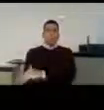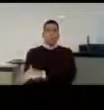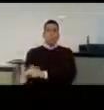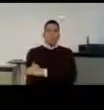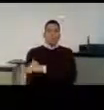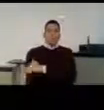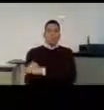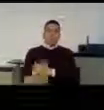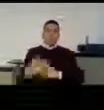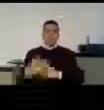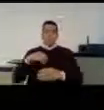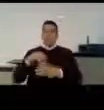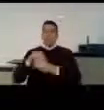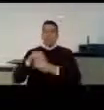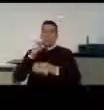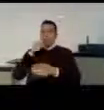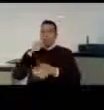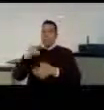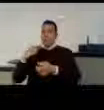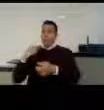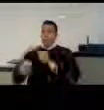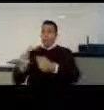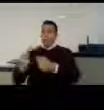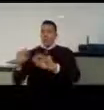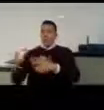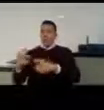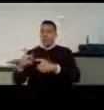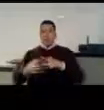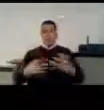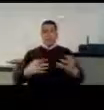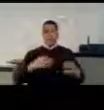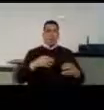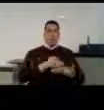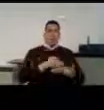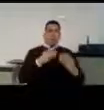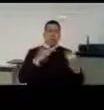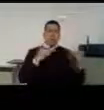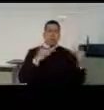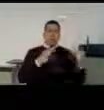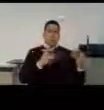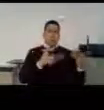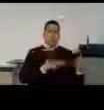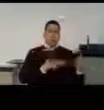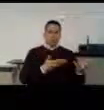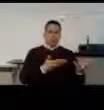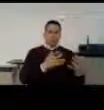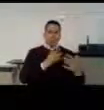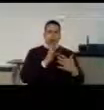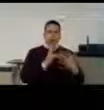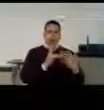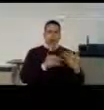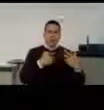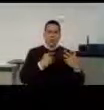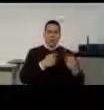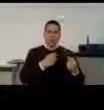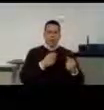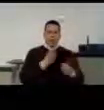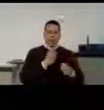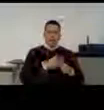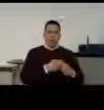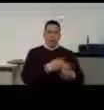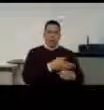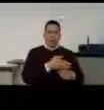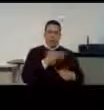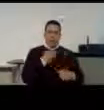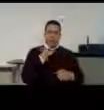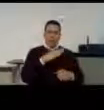changed things in the home, but I don't know. And I'm more concerned too with people in